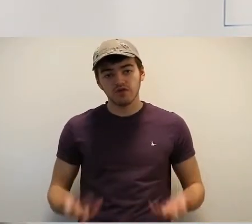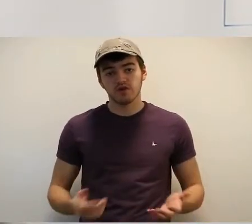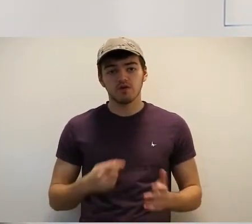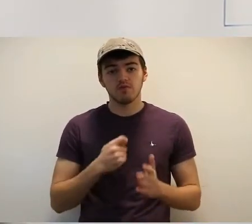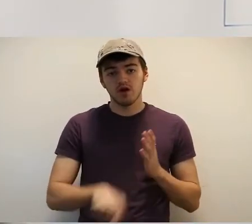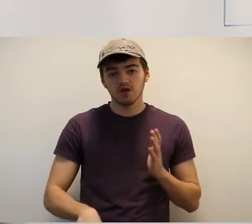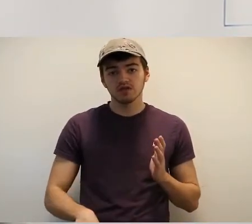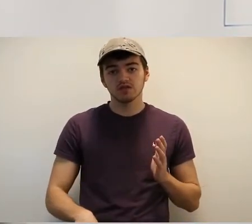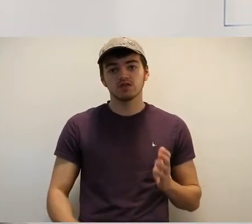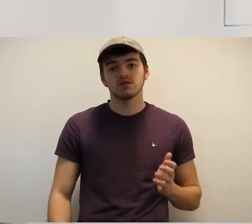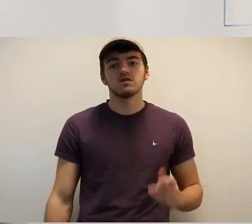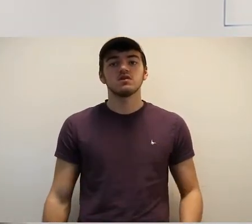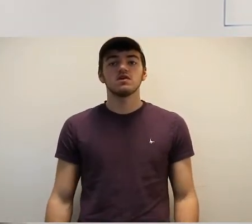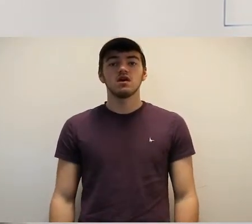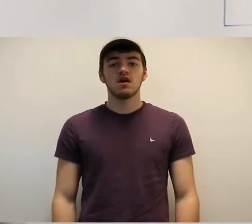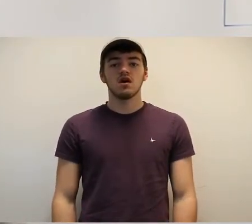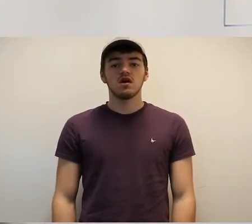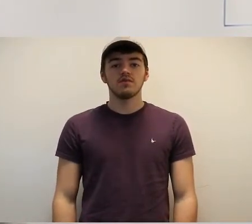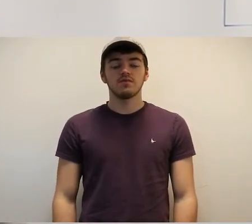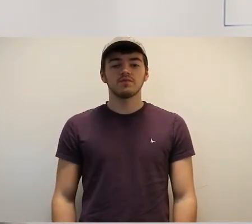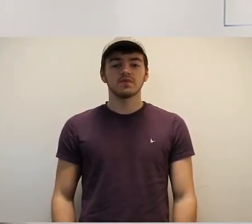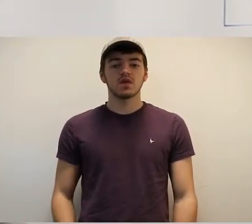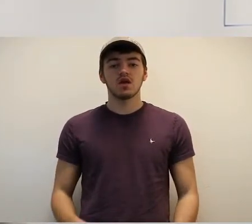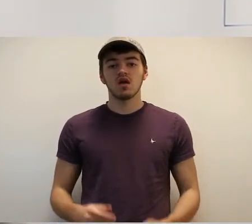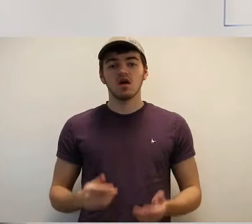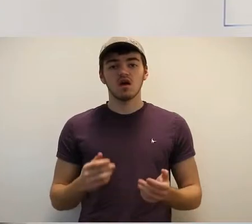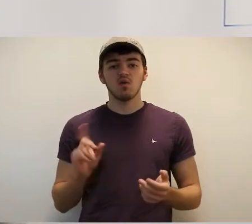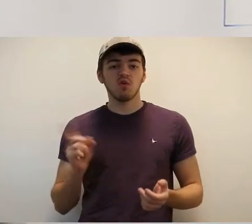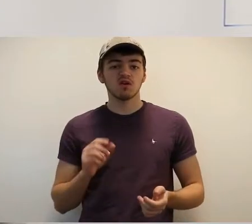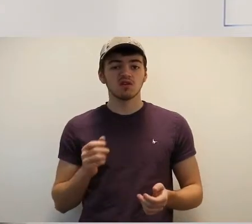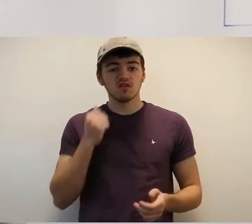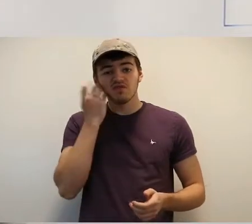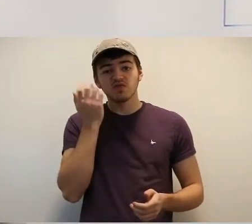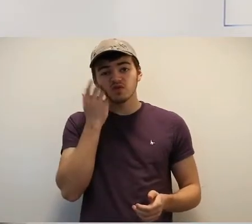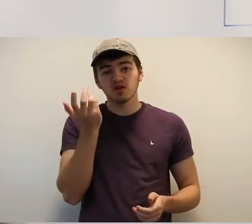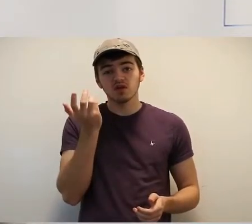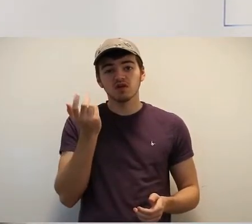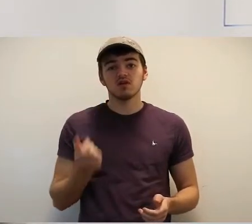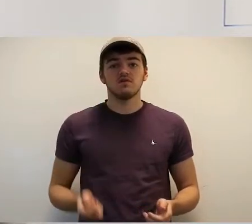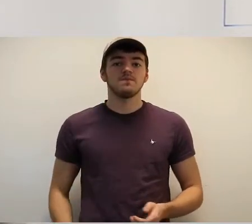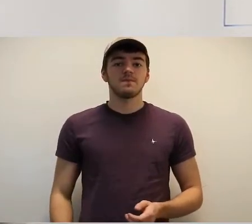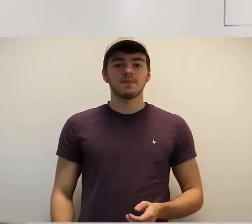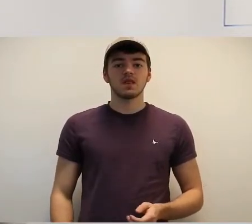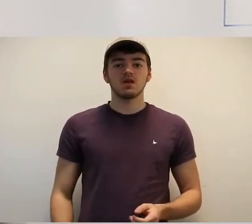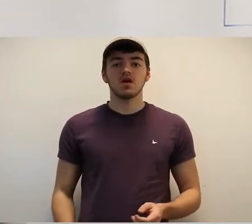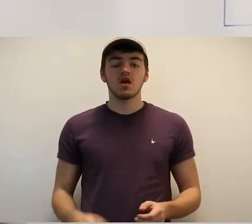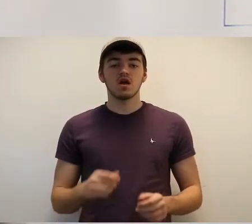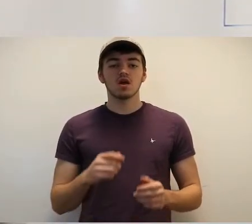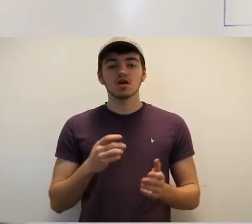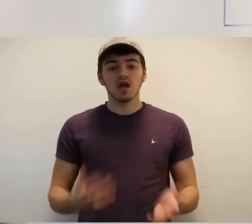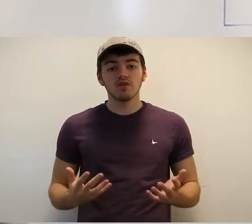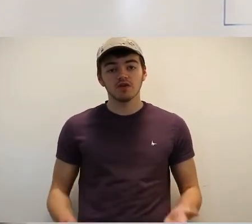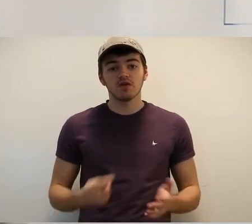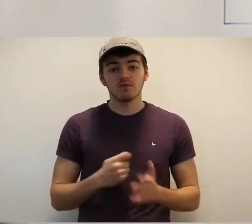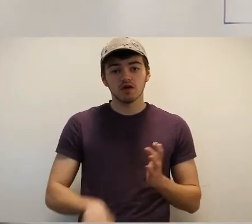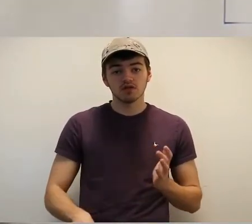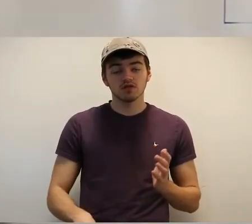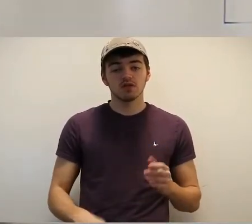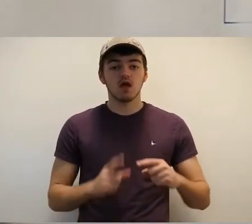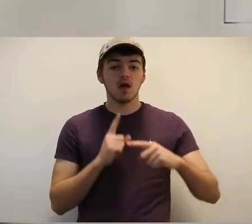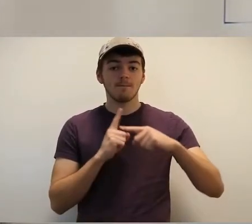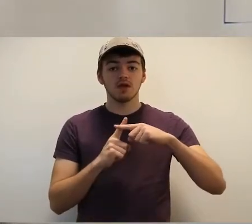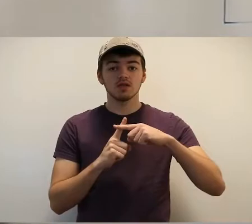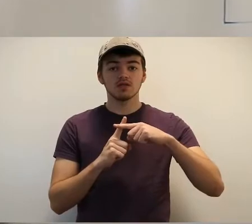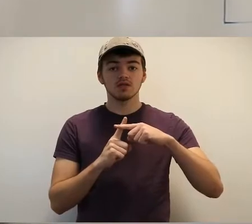is, what is this point? What is the possible price level in the future? Here is the method.